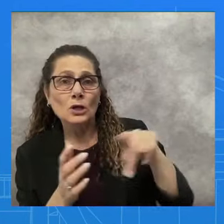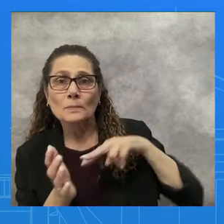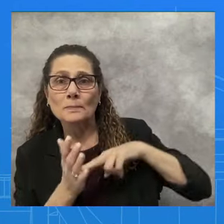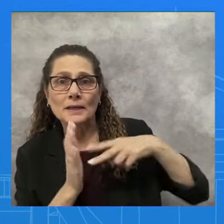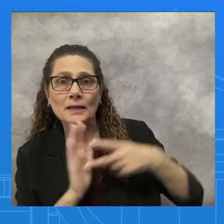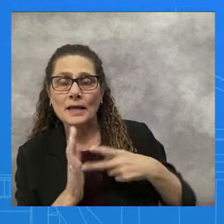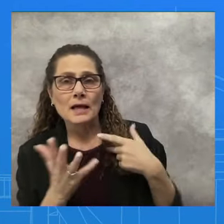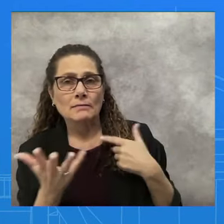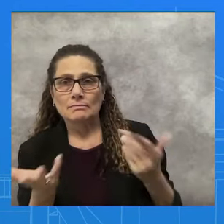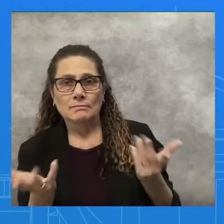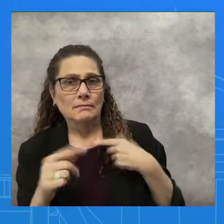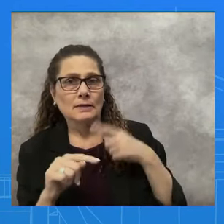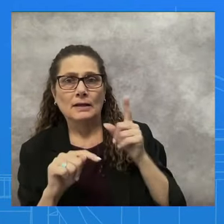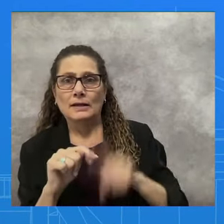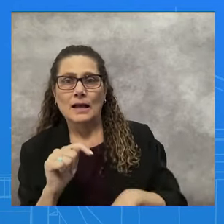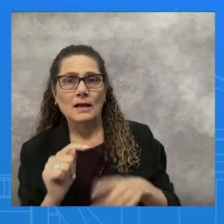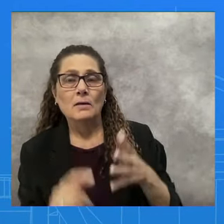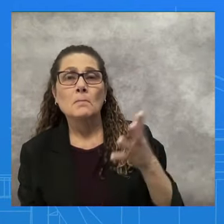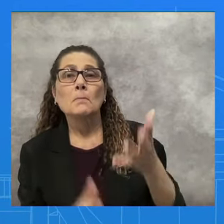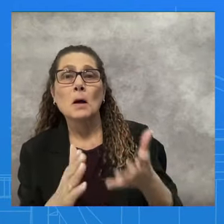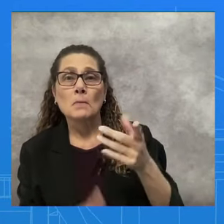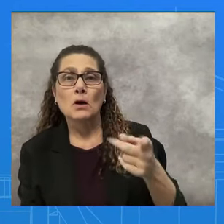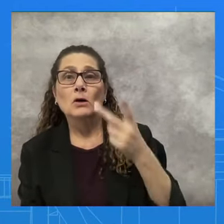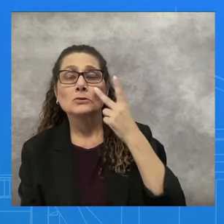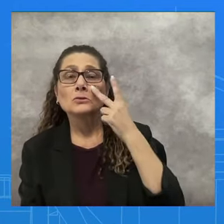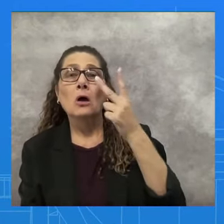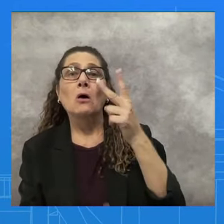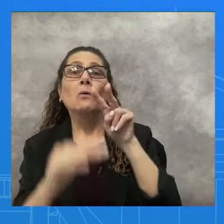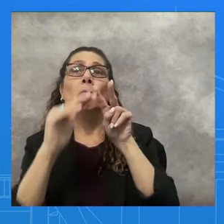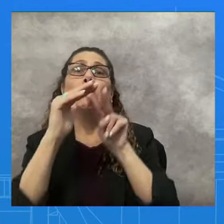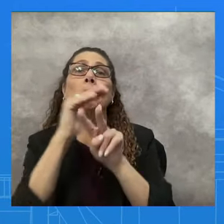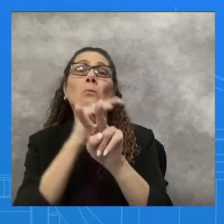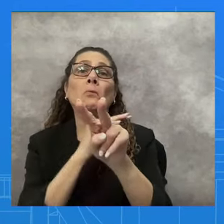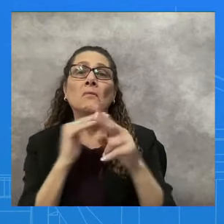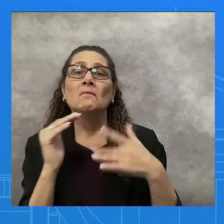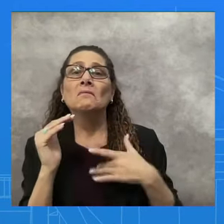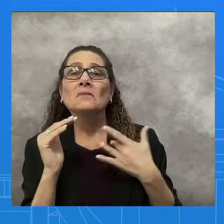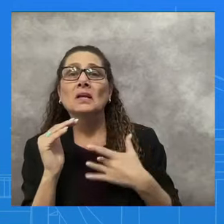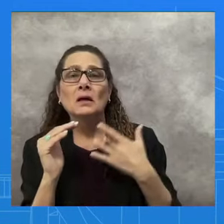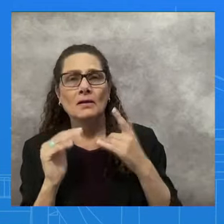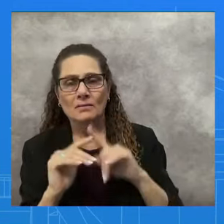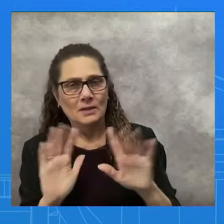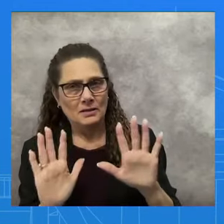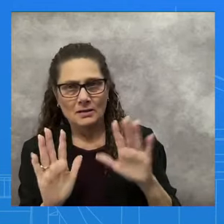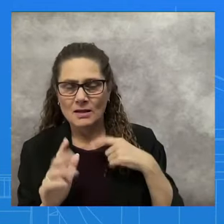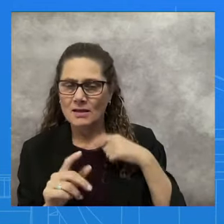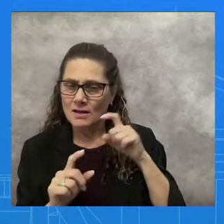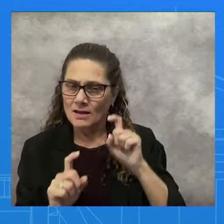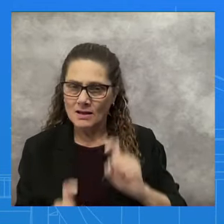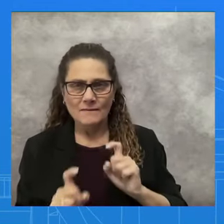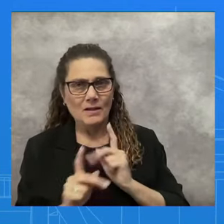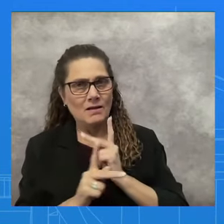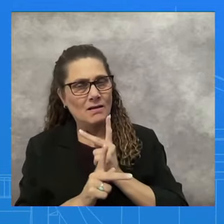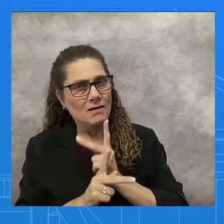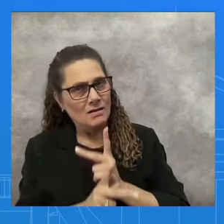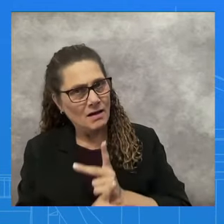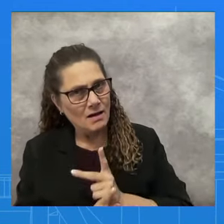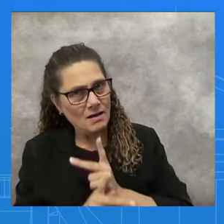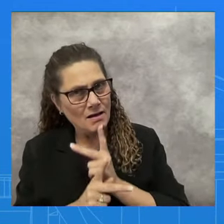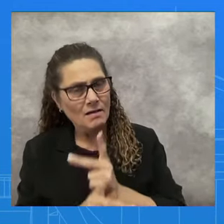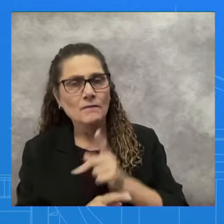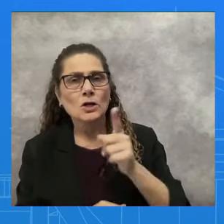And the president is obviously, you know his intentions for 2024. I'm just